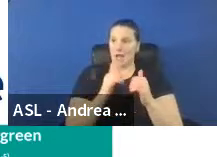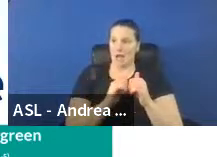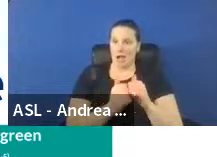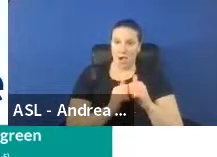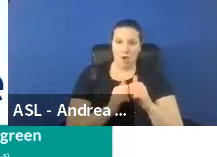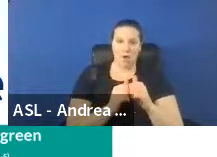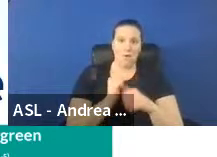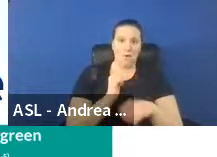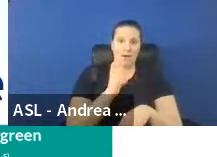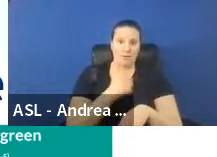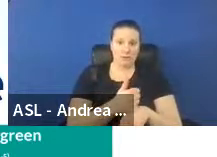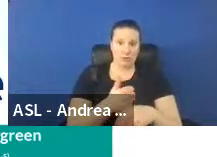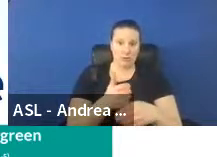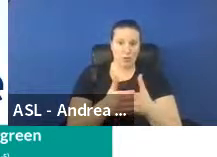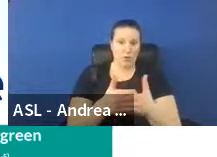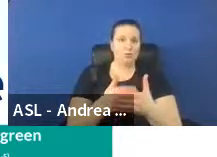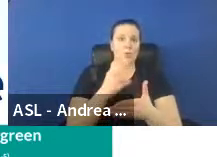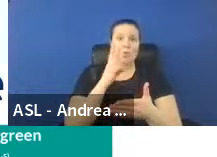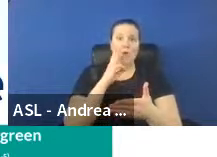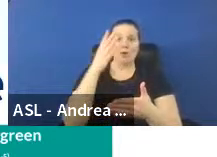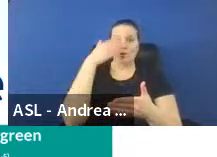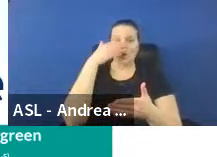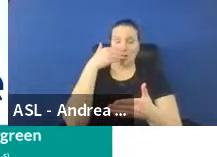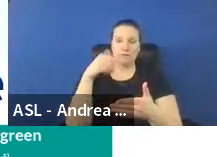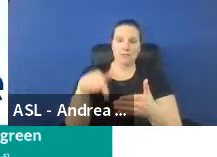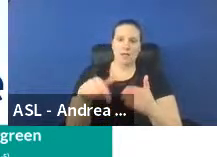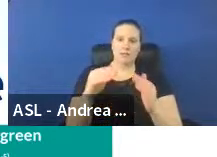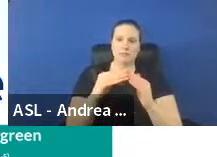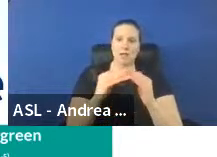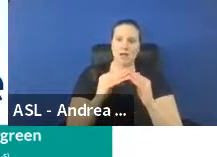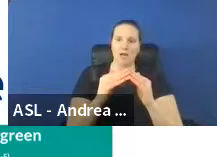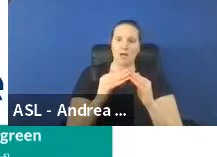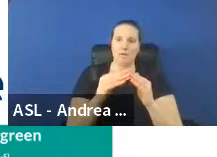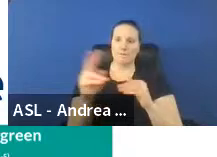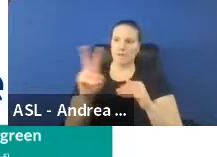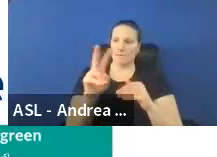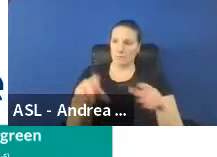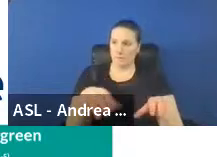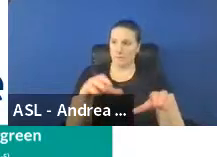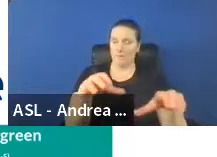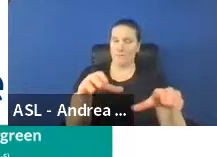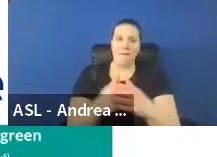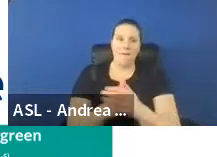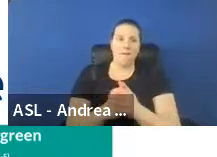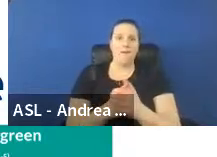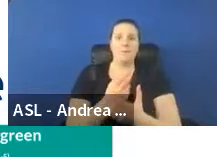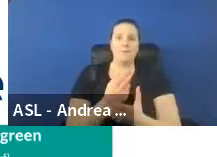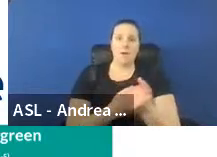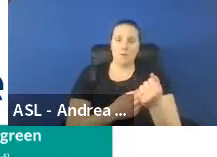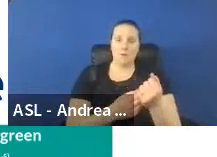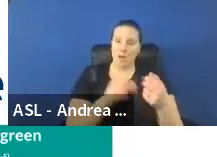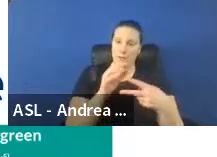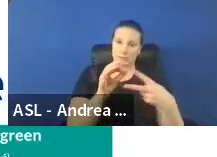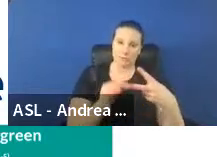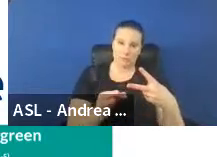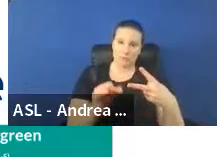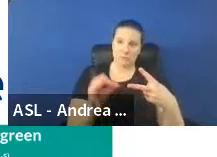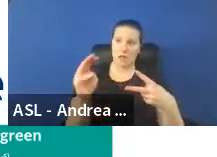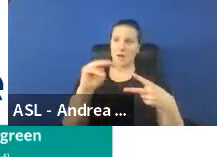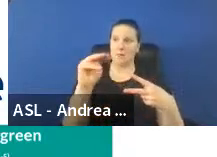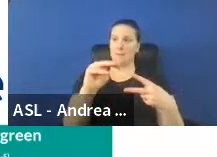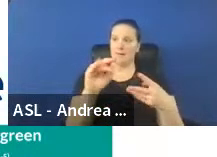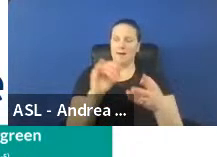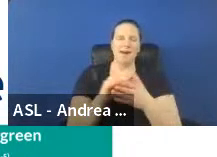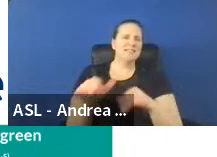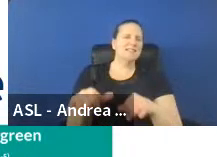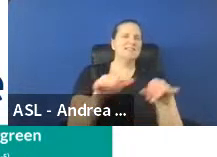a station near the waterfront in downtown Vancouver would perform. So both this option and option M, which is essentially the